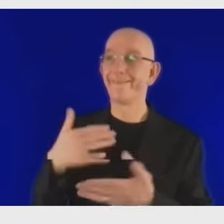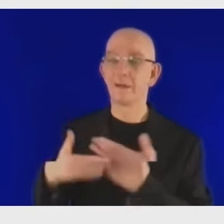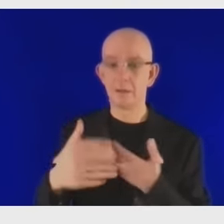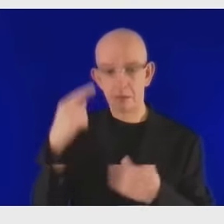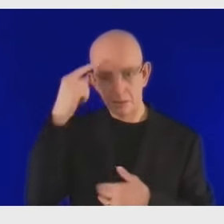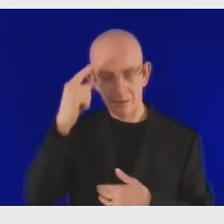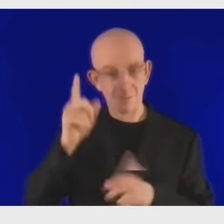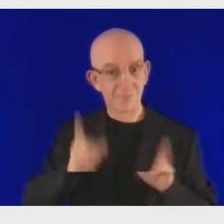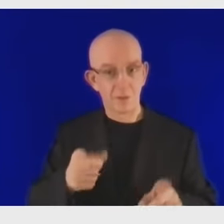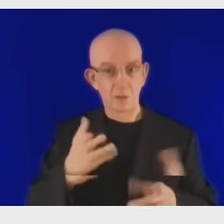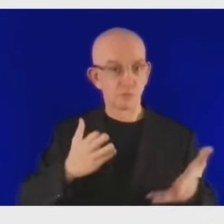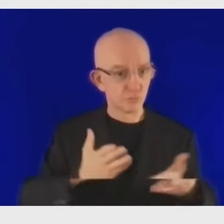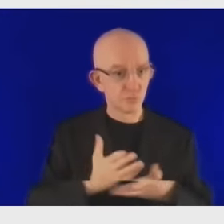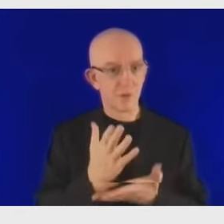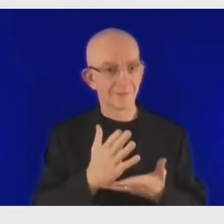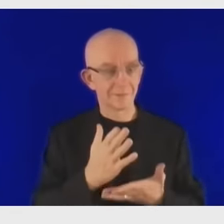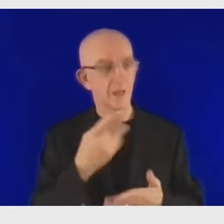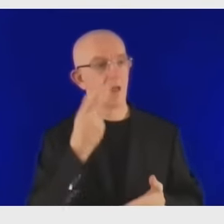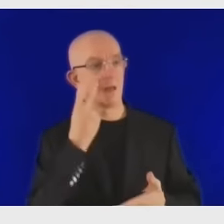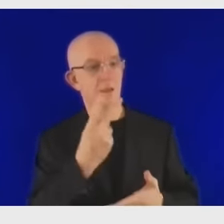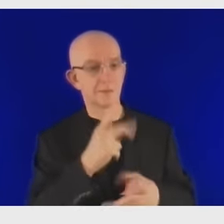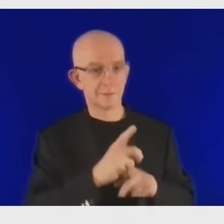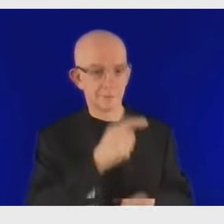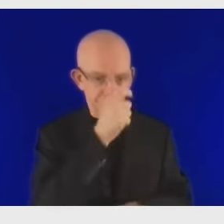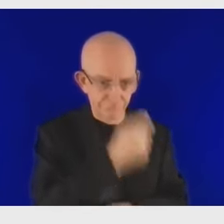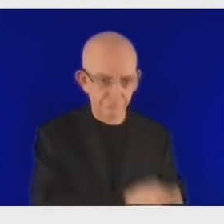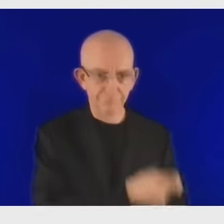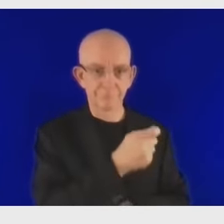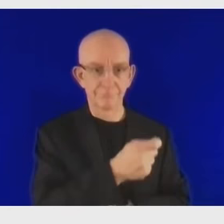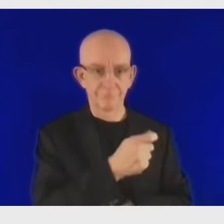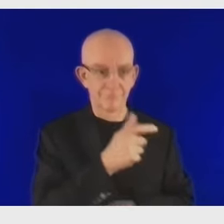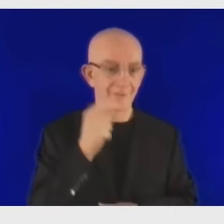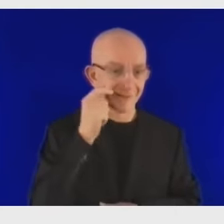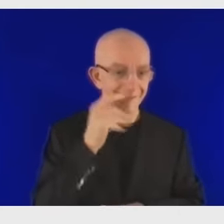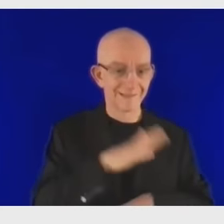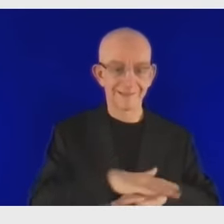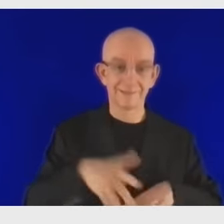people in their NDCs in terms of the adaptation and